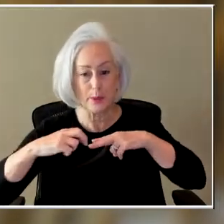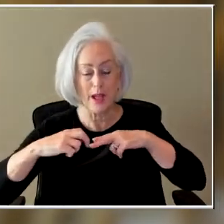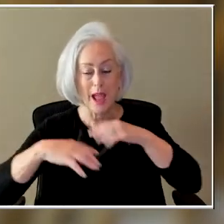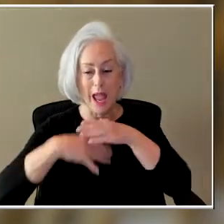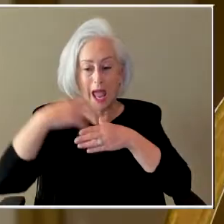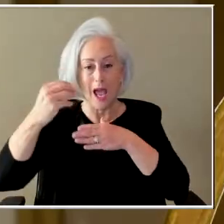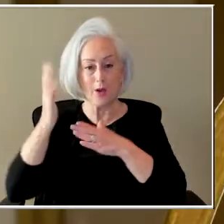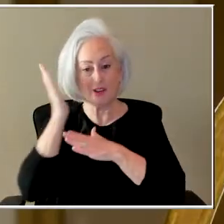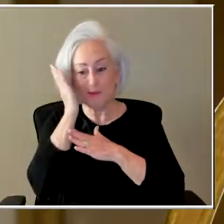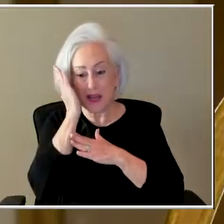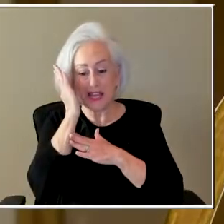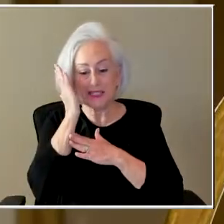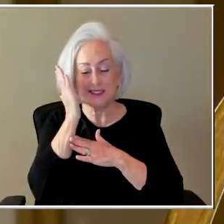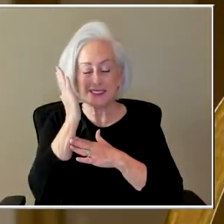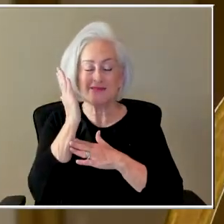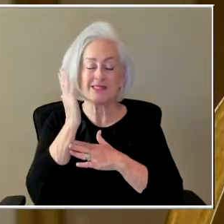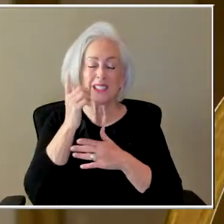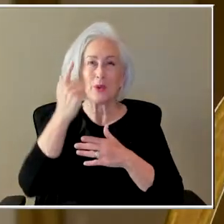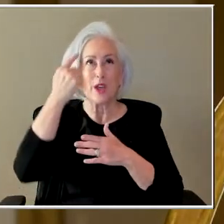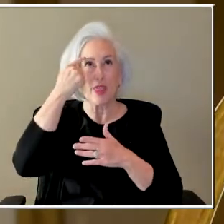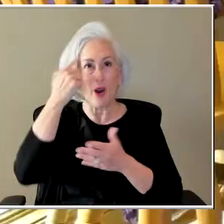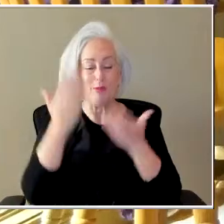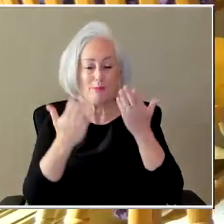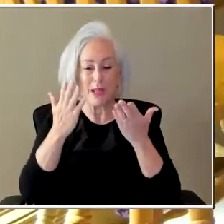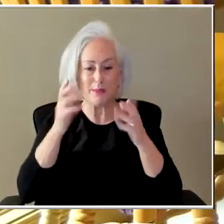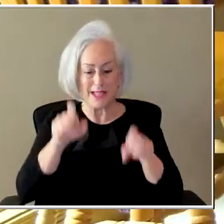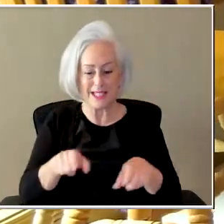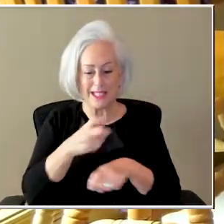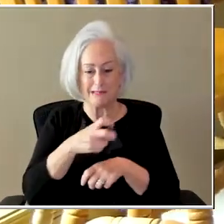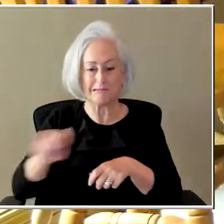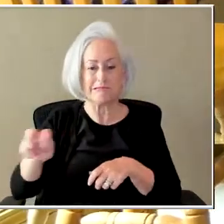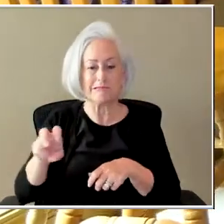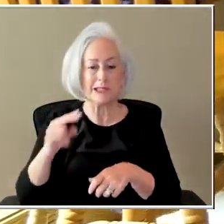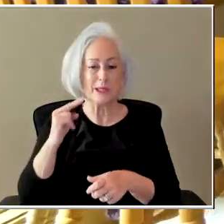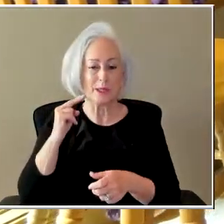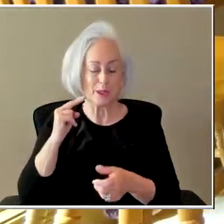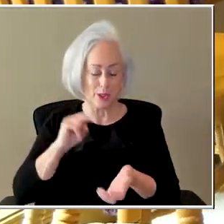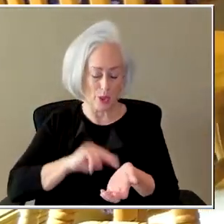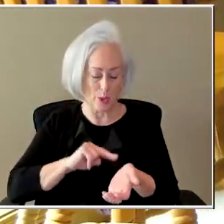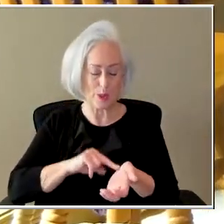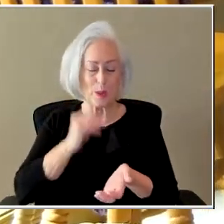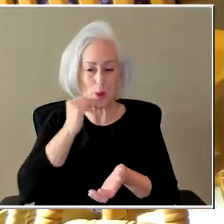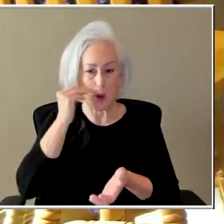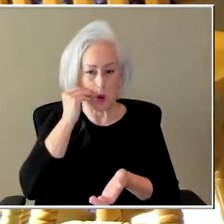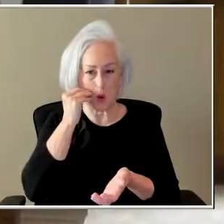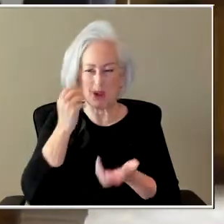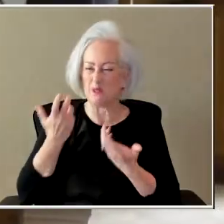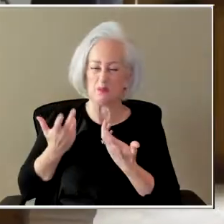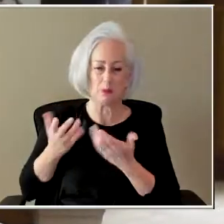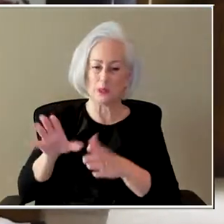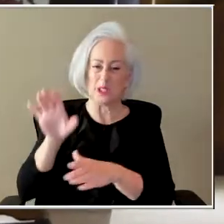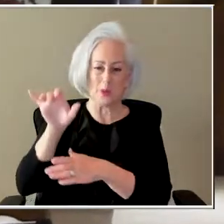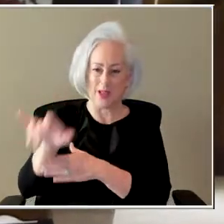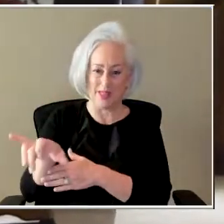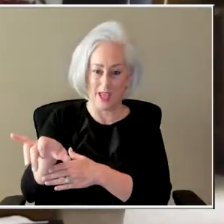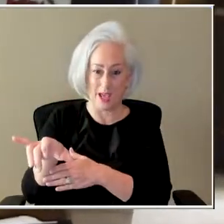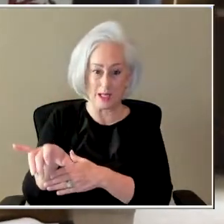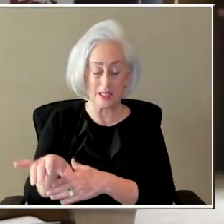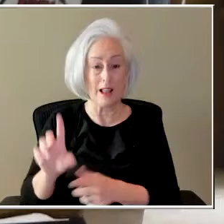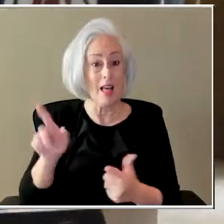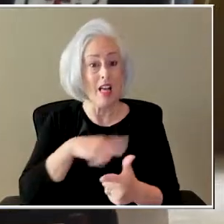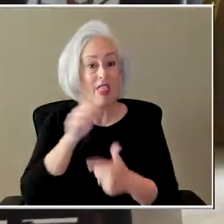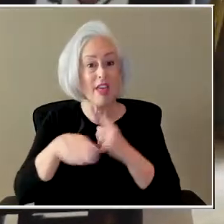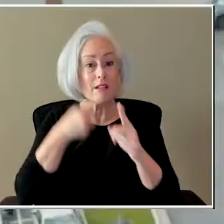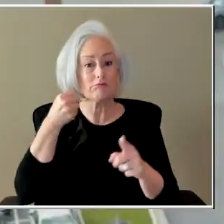her in the nursing home, and that's something that we didn't want to do. Then what seemed like a setback, a serious foot infection, turned out to